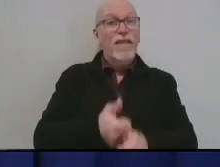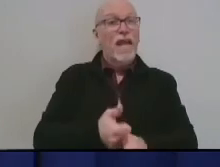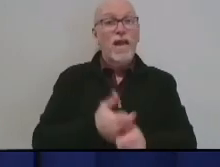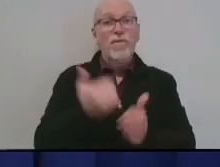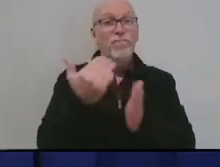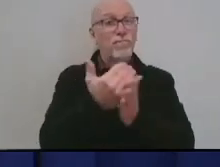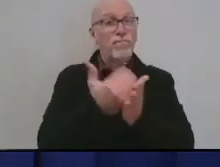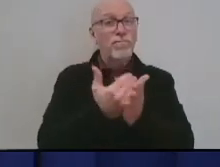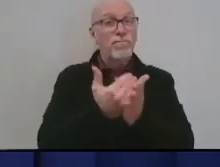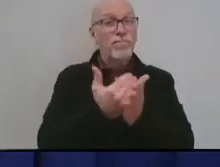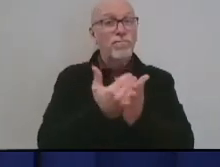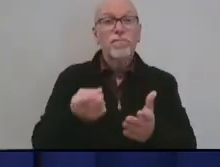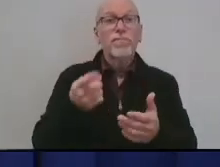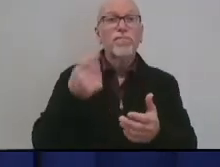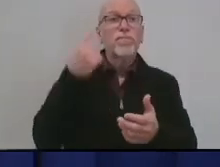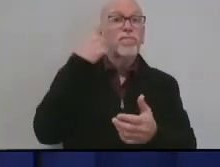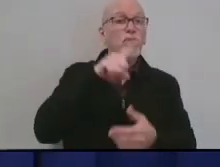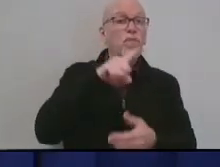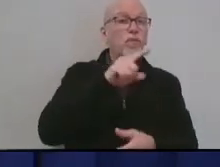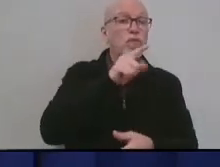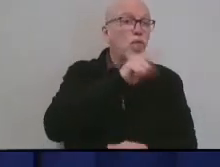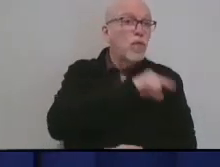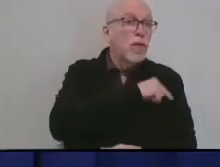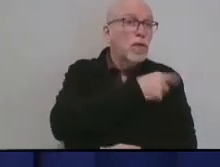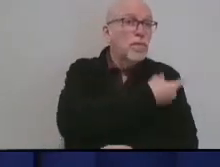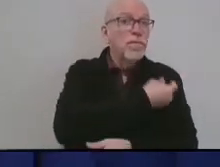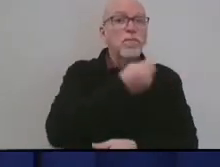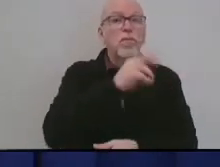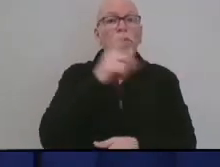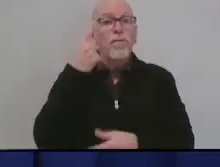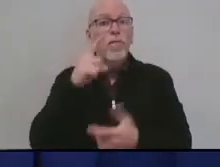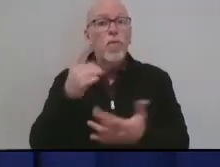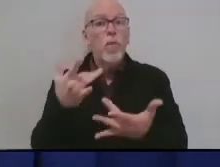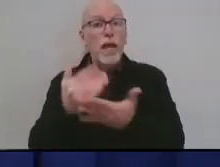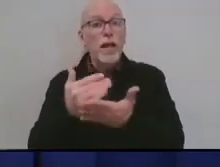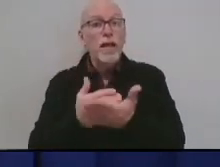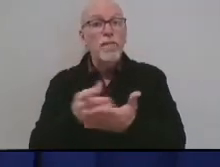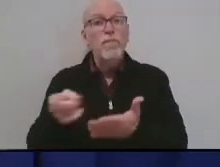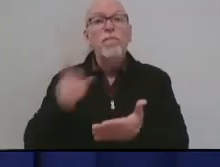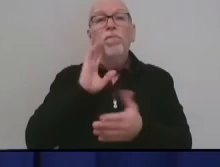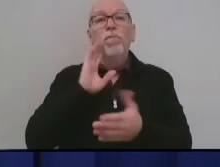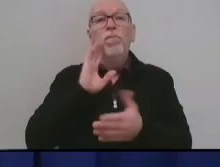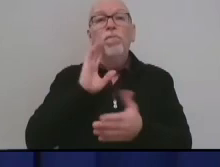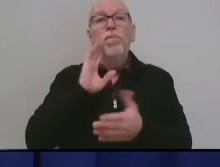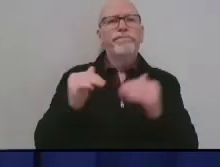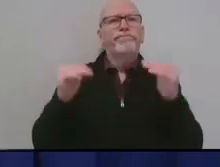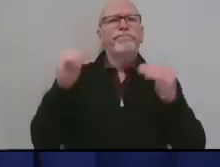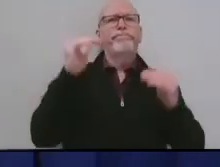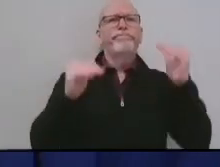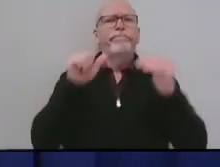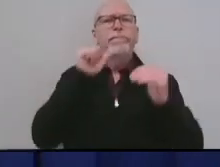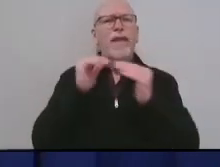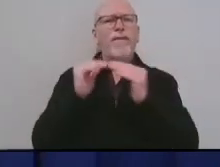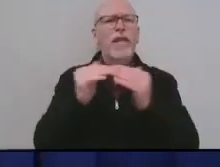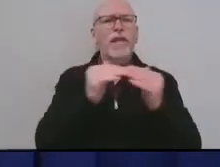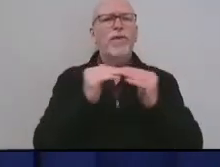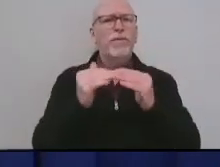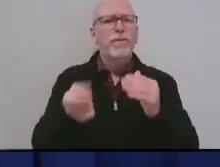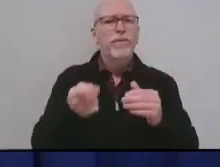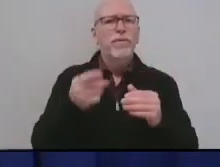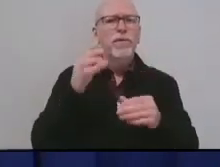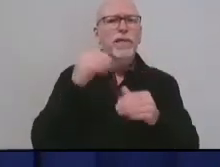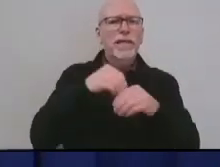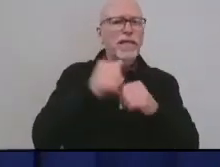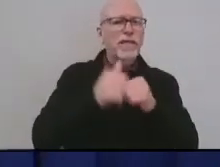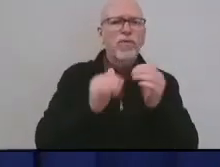eligibility or for their wait lists, they create inequities around the state or even within individual communities.